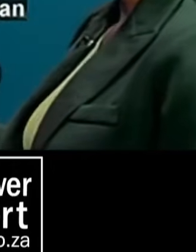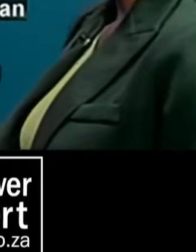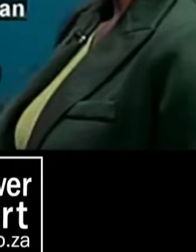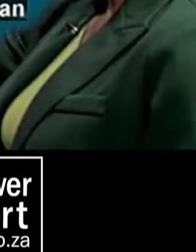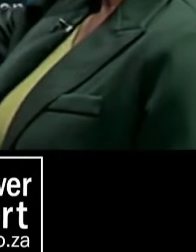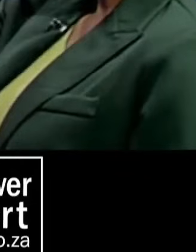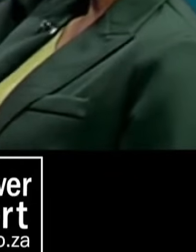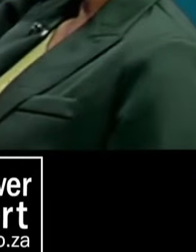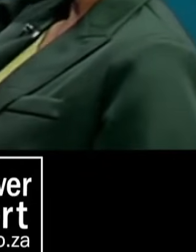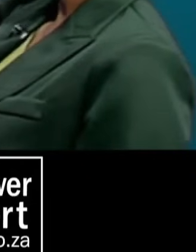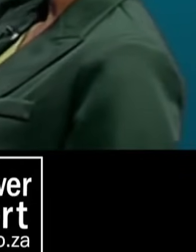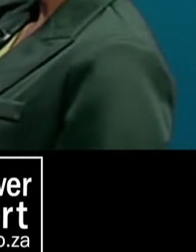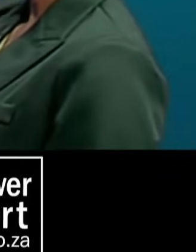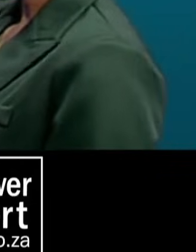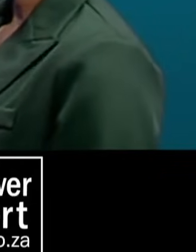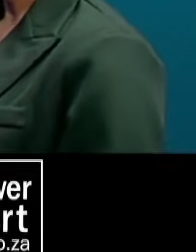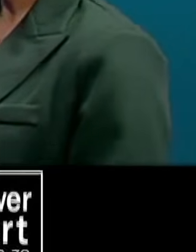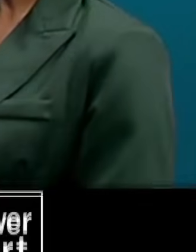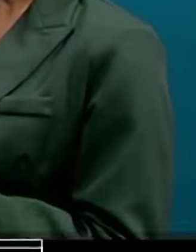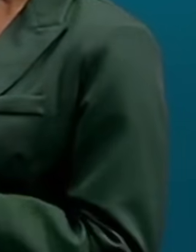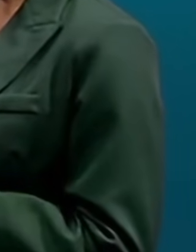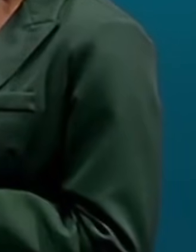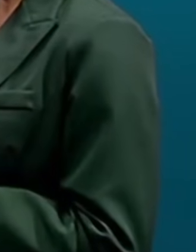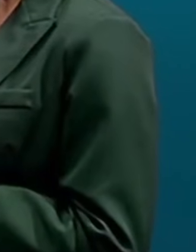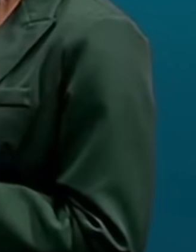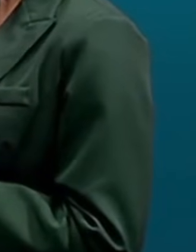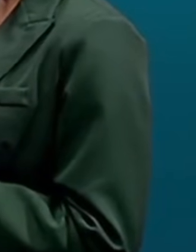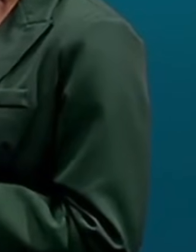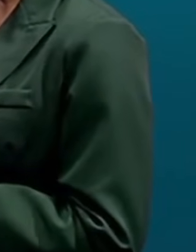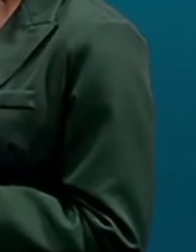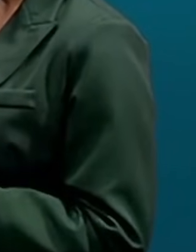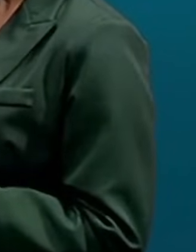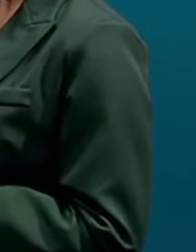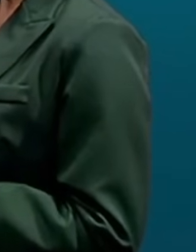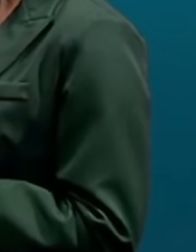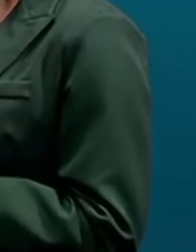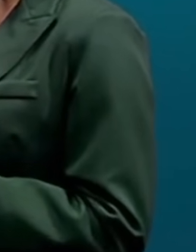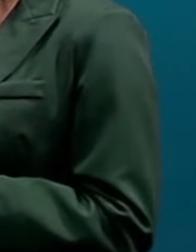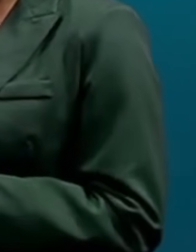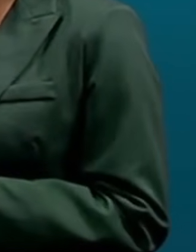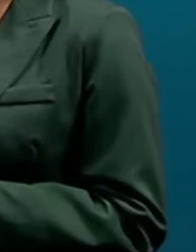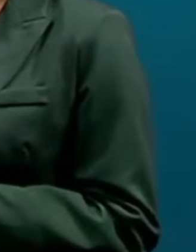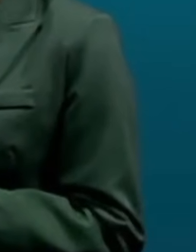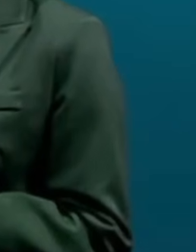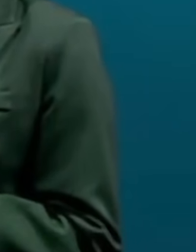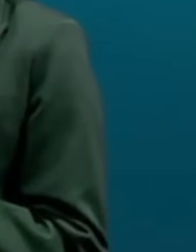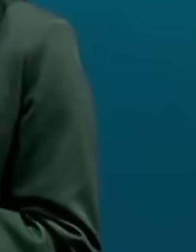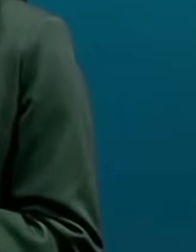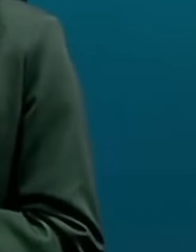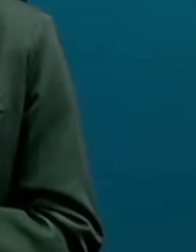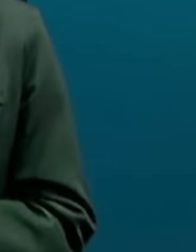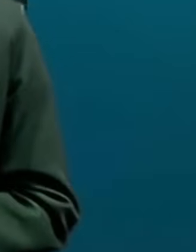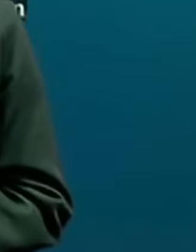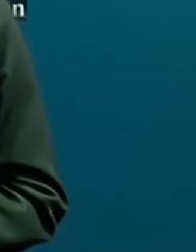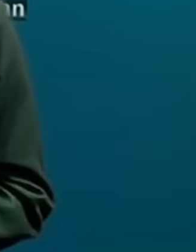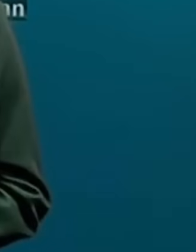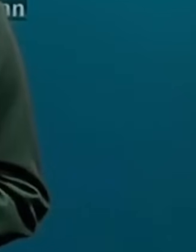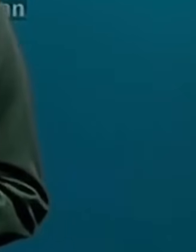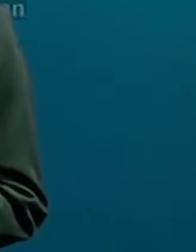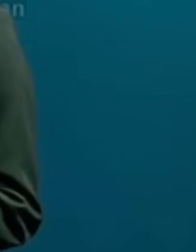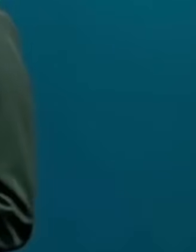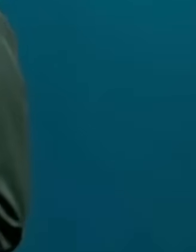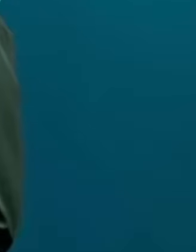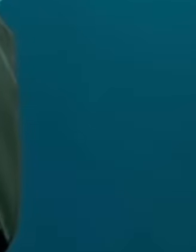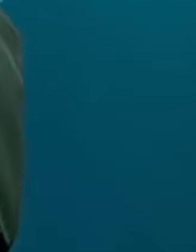bontsi jwa naga bogare jwa naga pula e tla nna teng ya diperesente di le 60 re bela karolo ya Tabega go ralala karolo karolo ya Cape Town le teng go tla